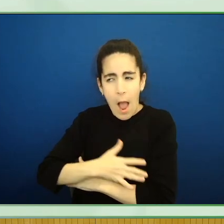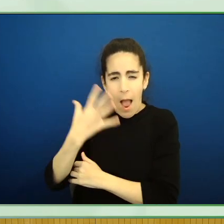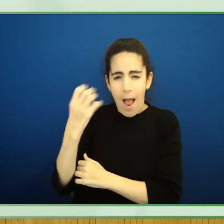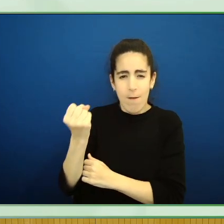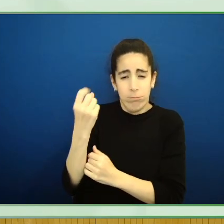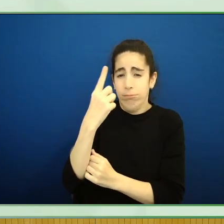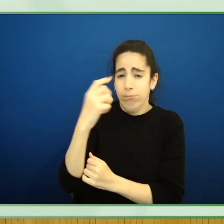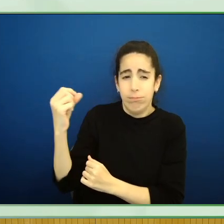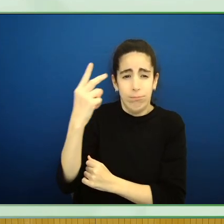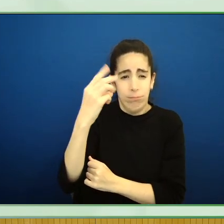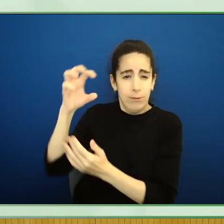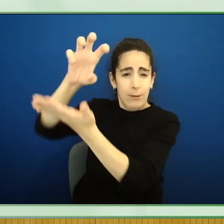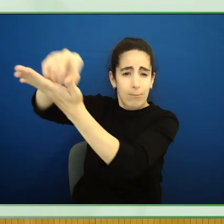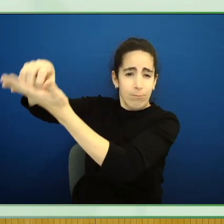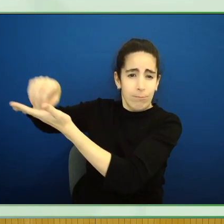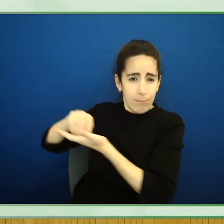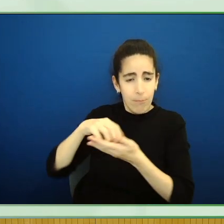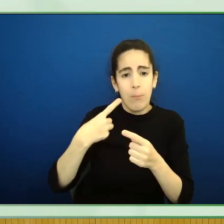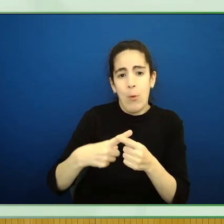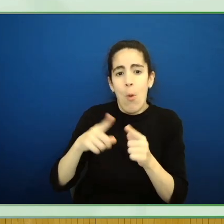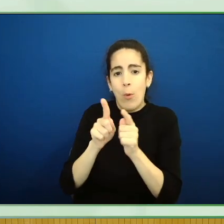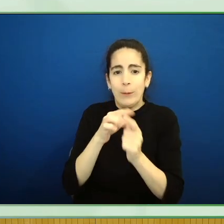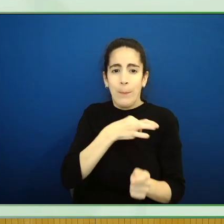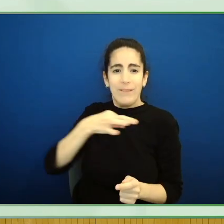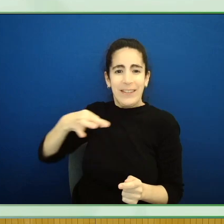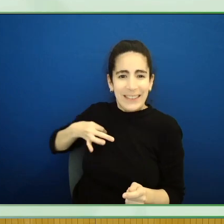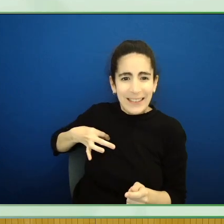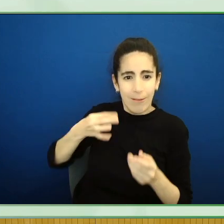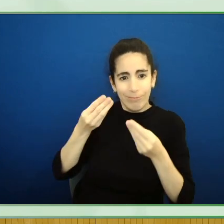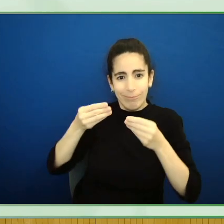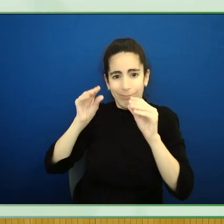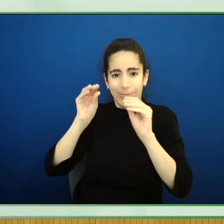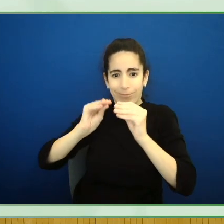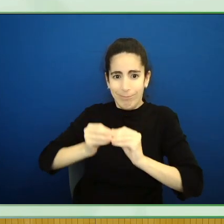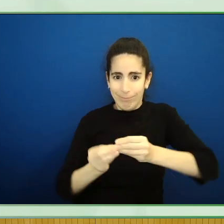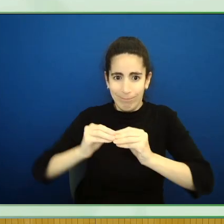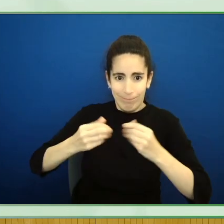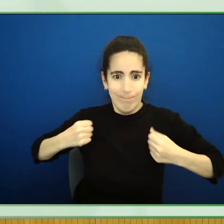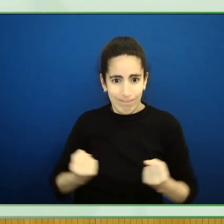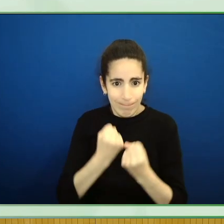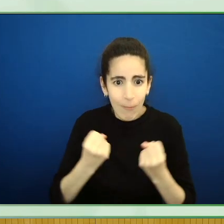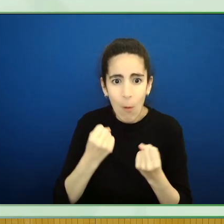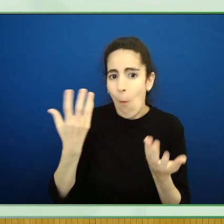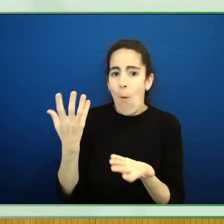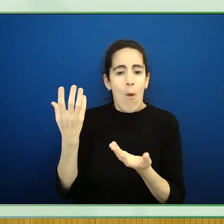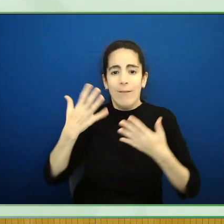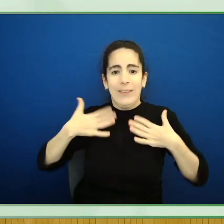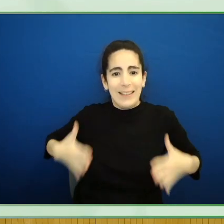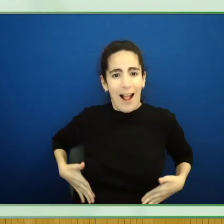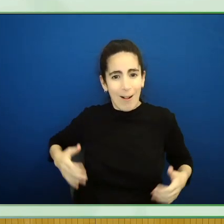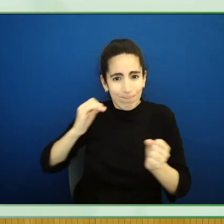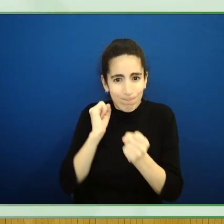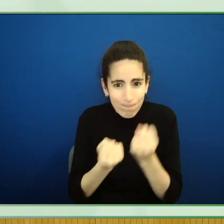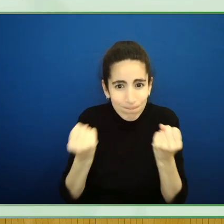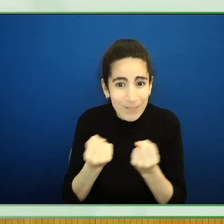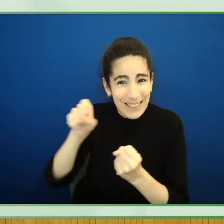buy directly from us, the manufacturer. They're able to get training maybe on weekends or something, so there's kind of alternatives to the